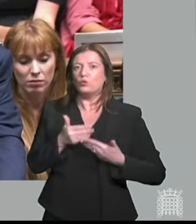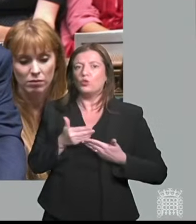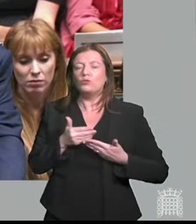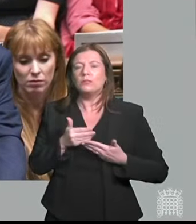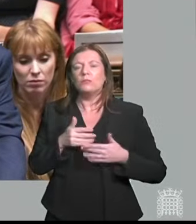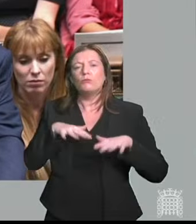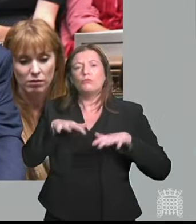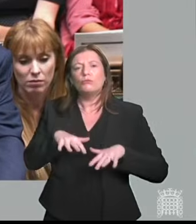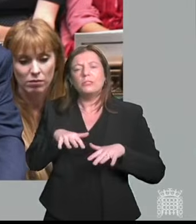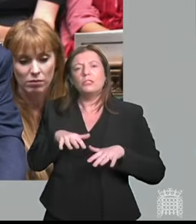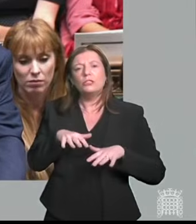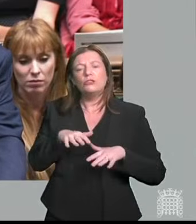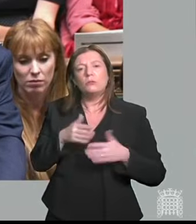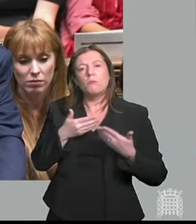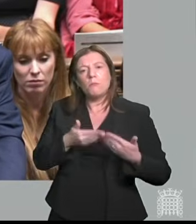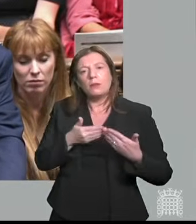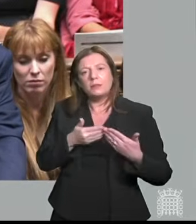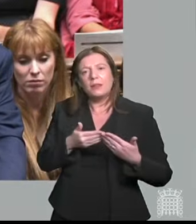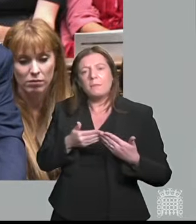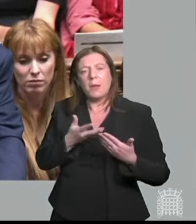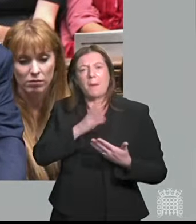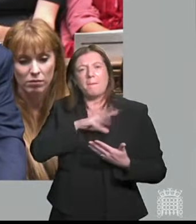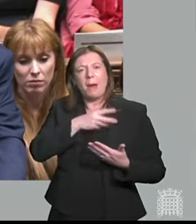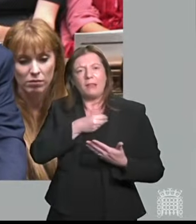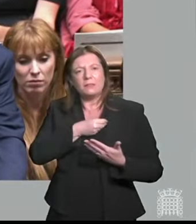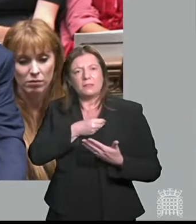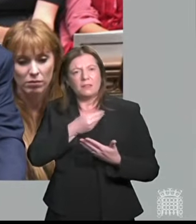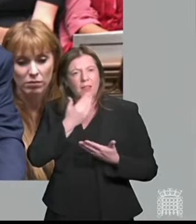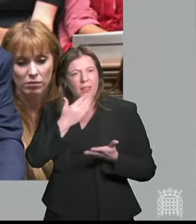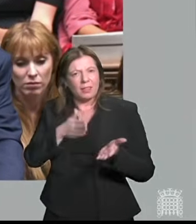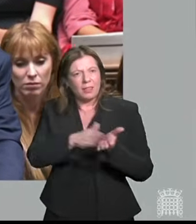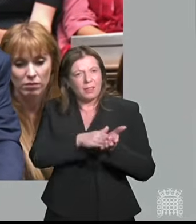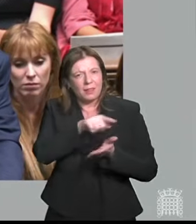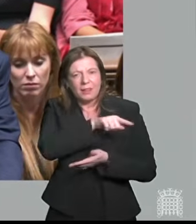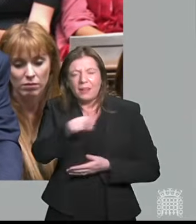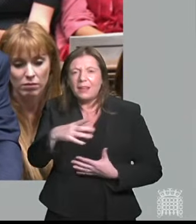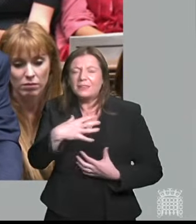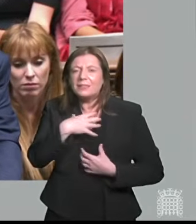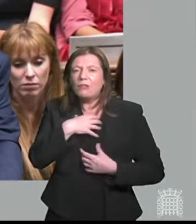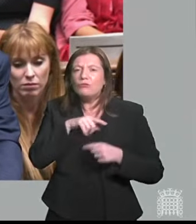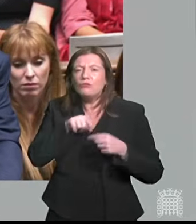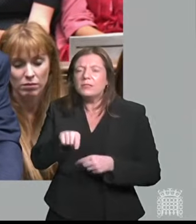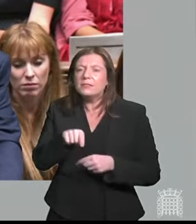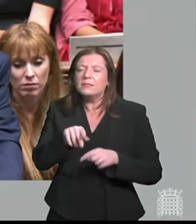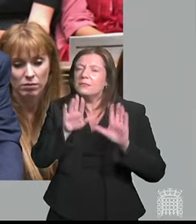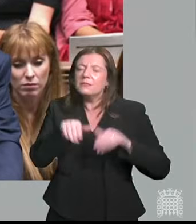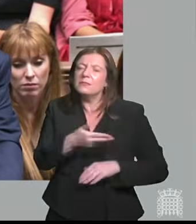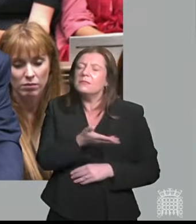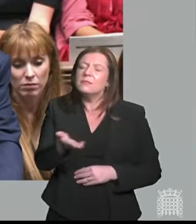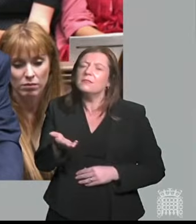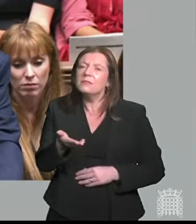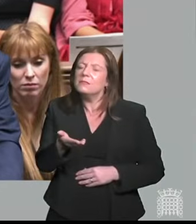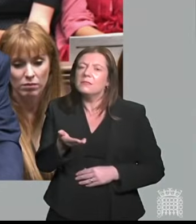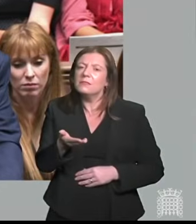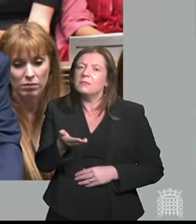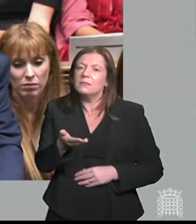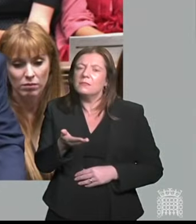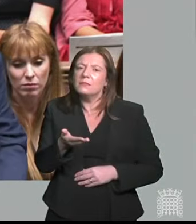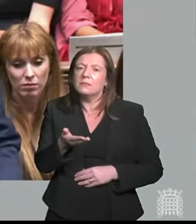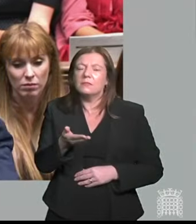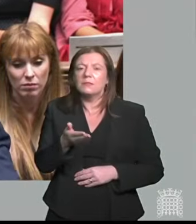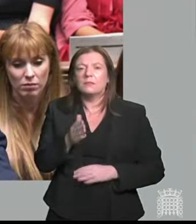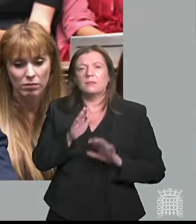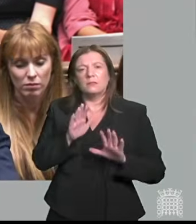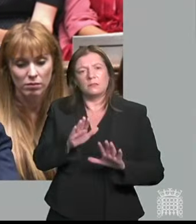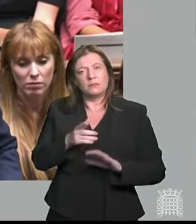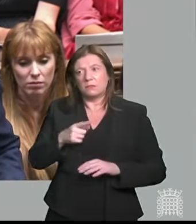British Muslims and Palestinians spoken to as if they were terrorists. Does he agree with me that every